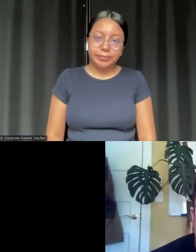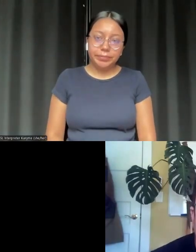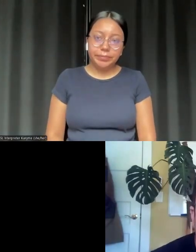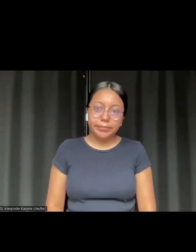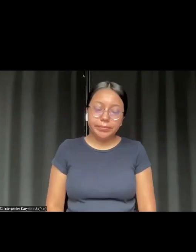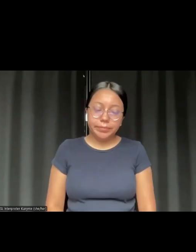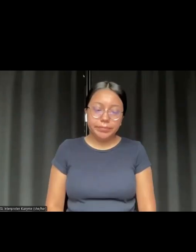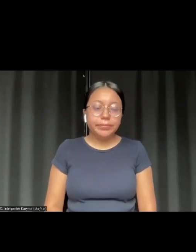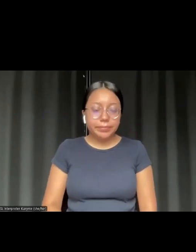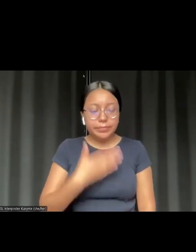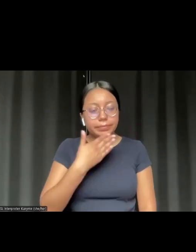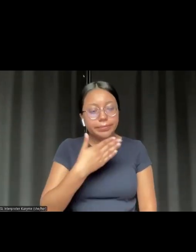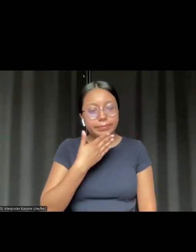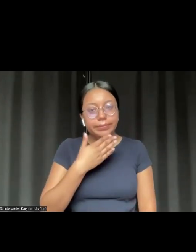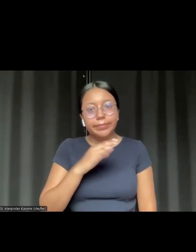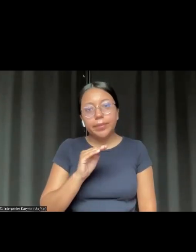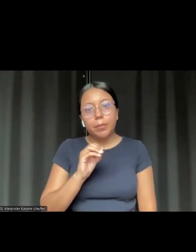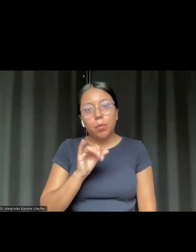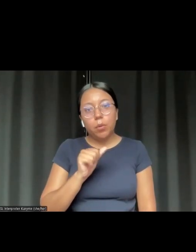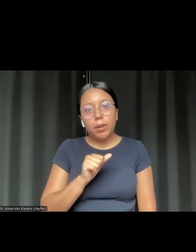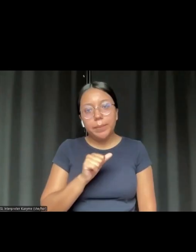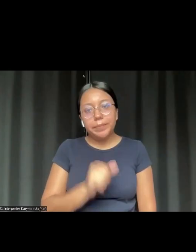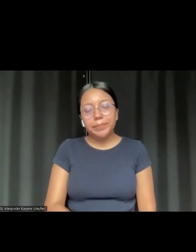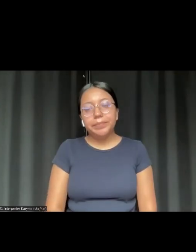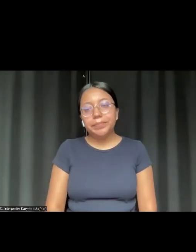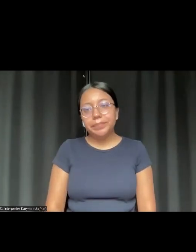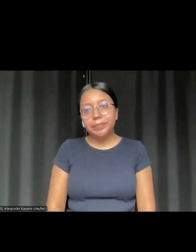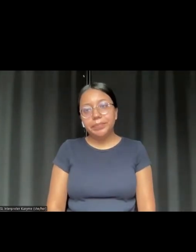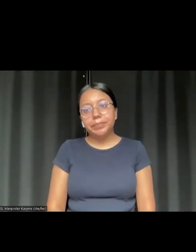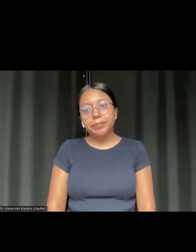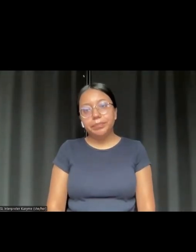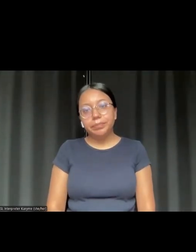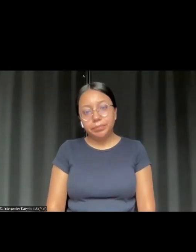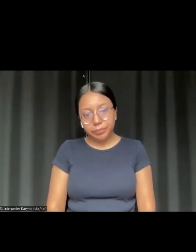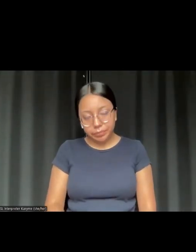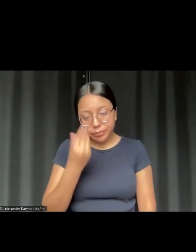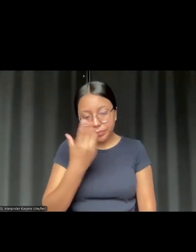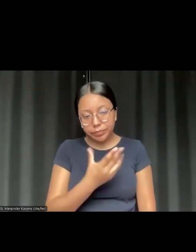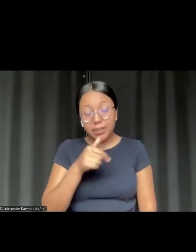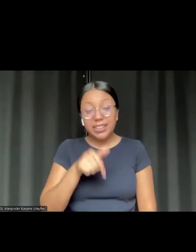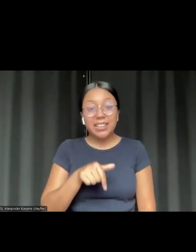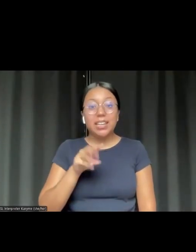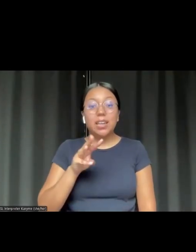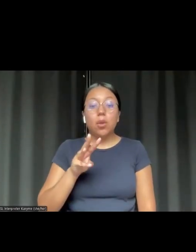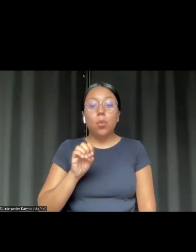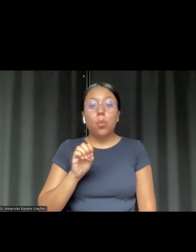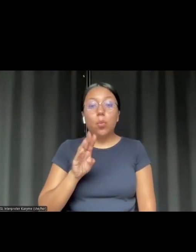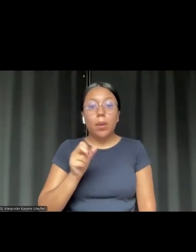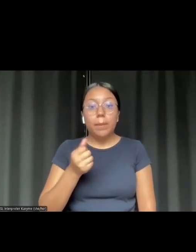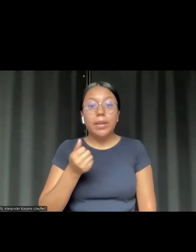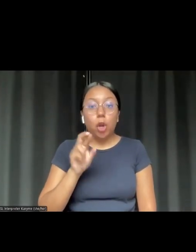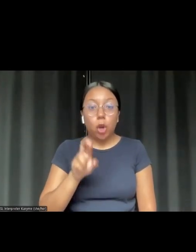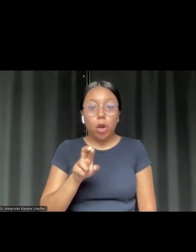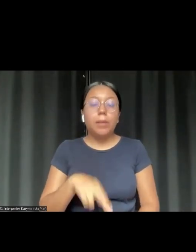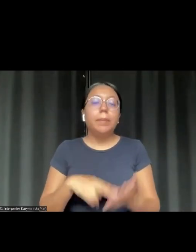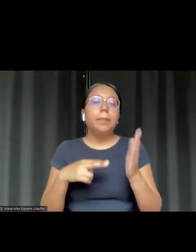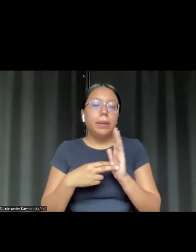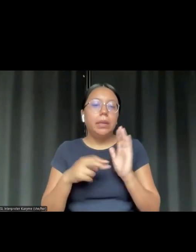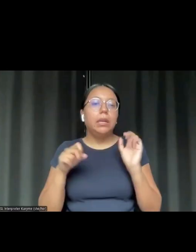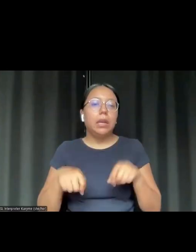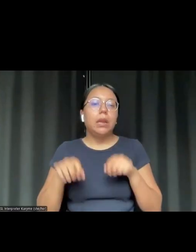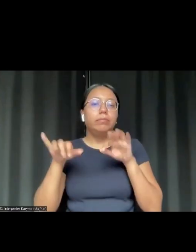Thank you, Moya. So please note that this is a webinar. You can submit your questions through